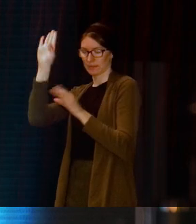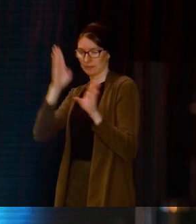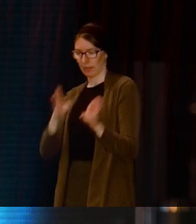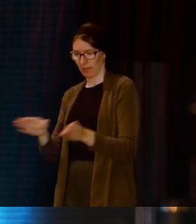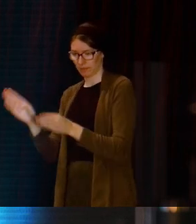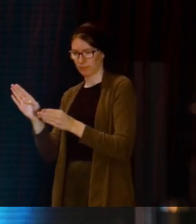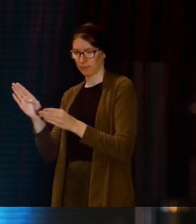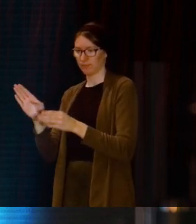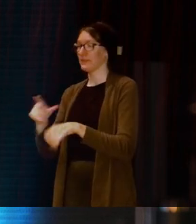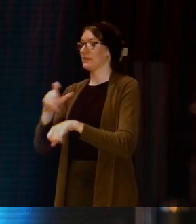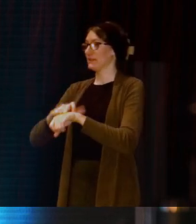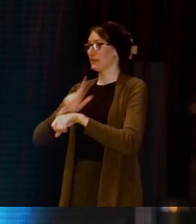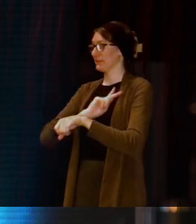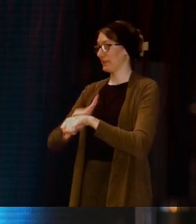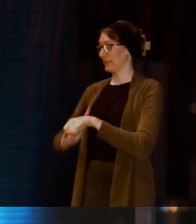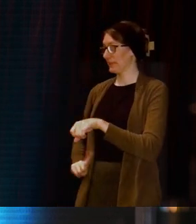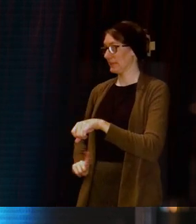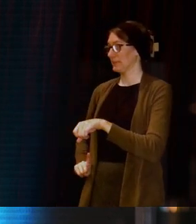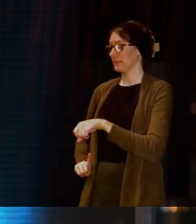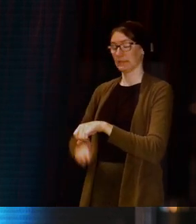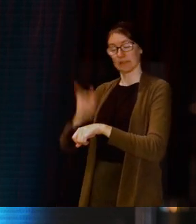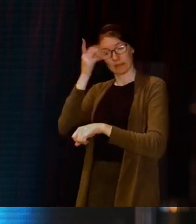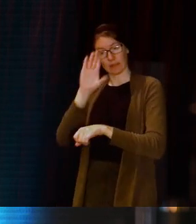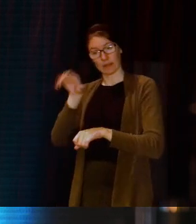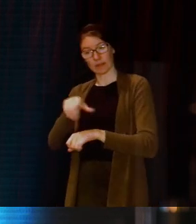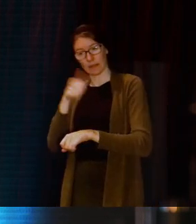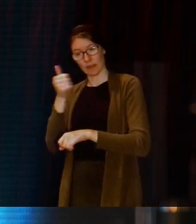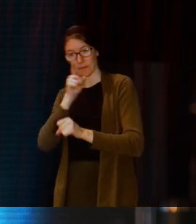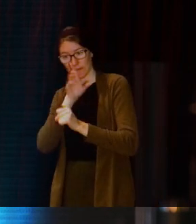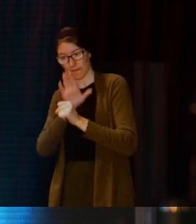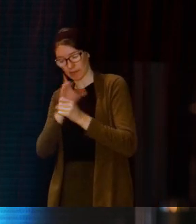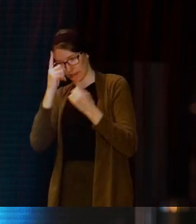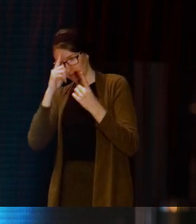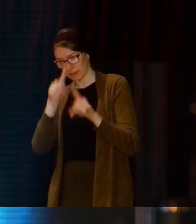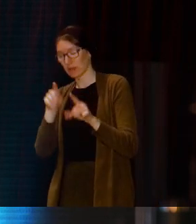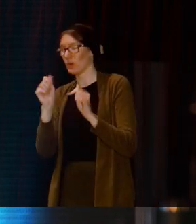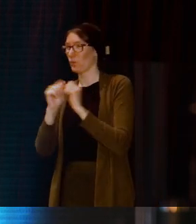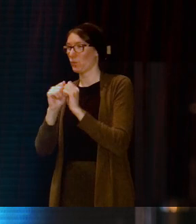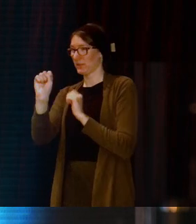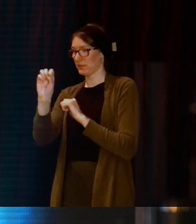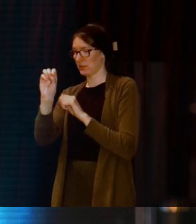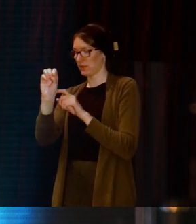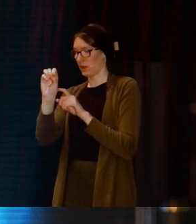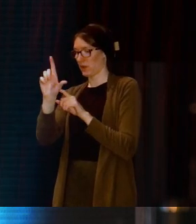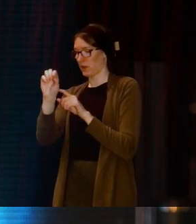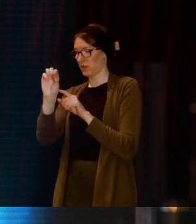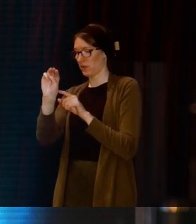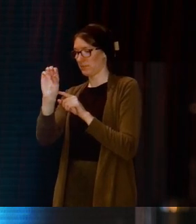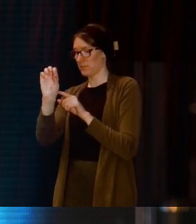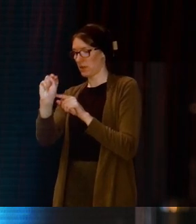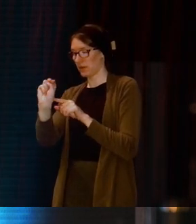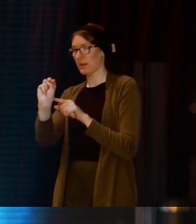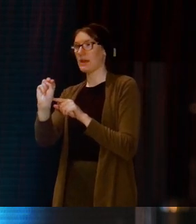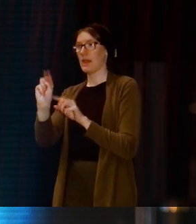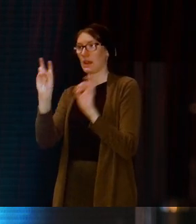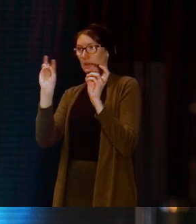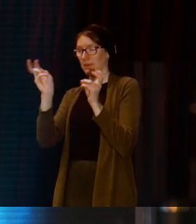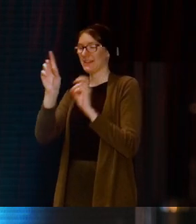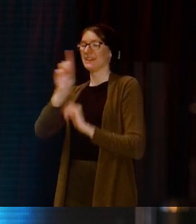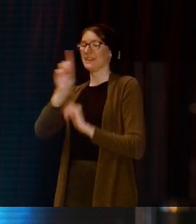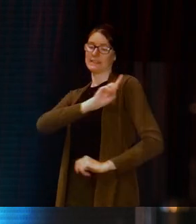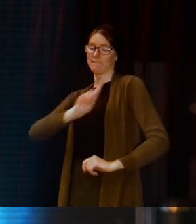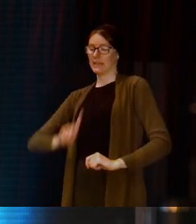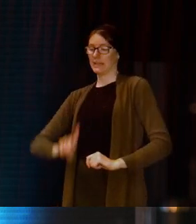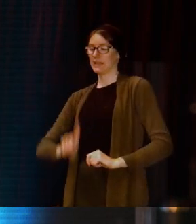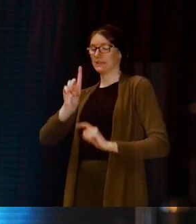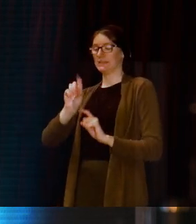the times of the kings, God made another covenant and did this one with Solomon. But in doing it, we've labeled it the Davidic